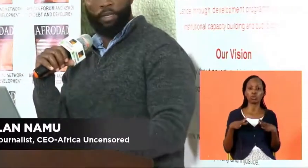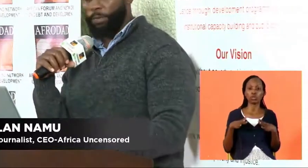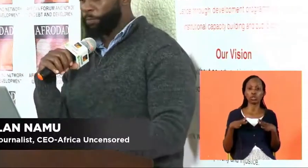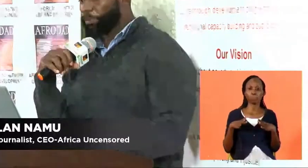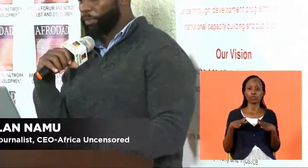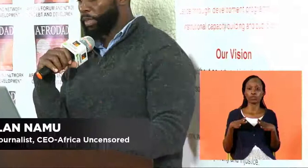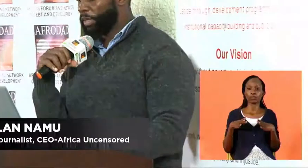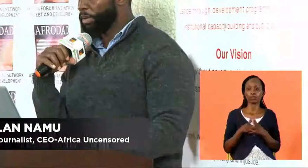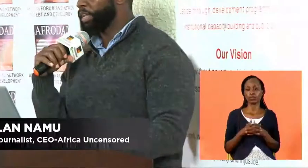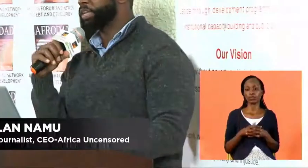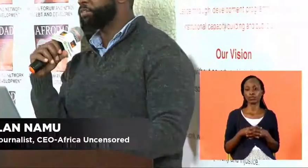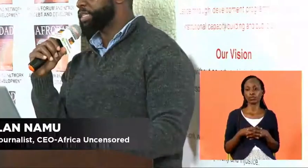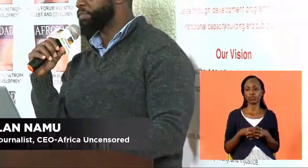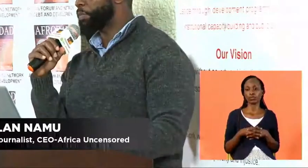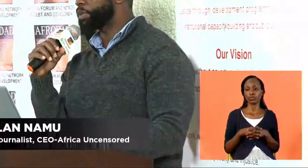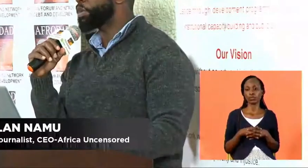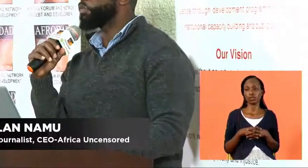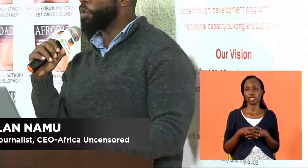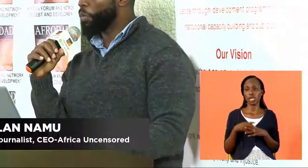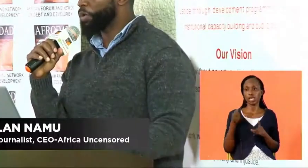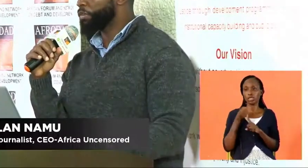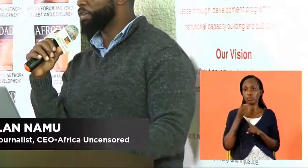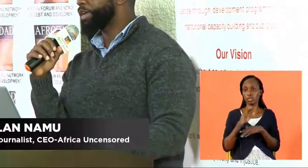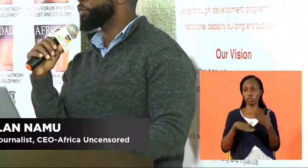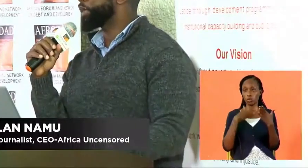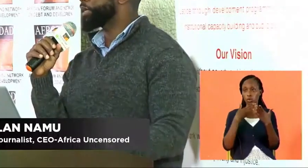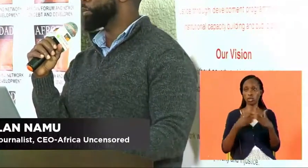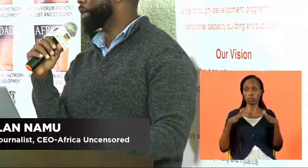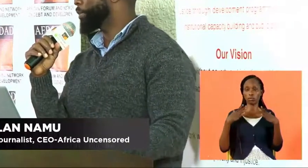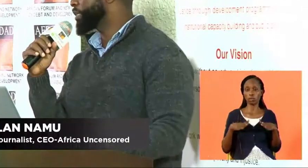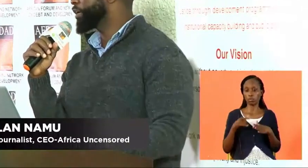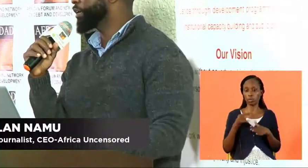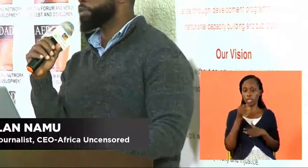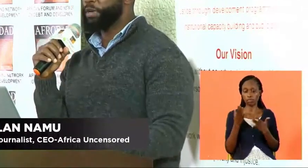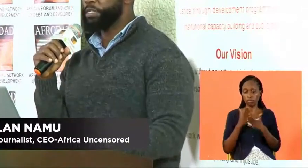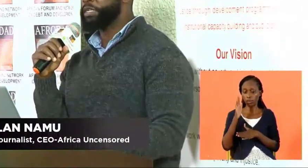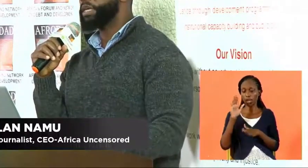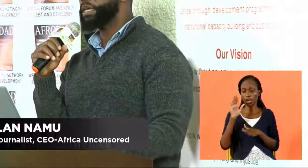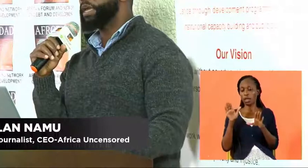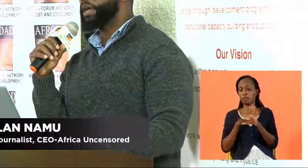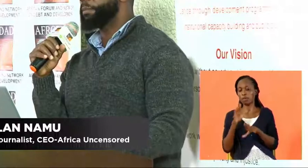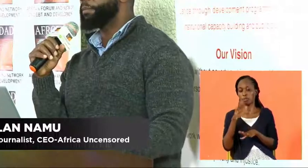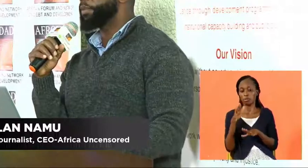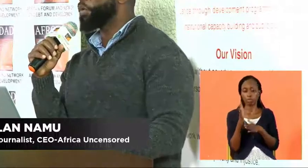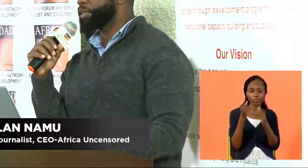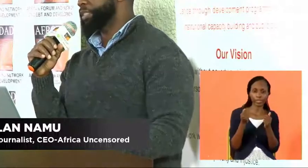slide. It affects everybody of all walks of life, whether it's your parliamentarian or the president,